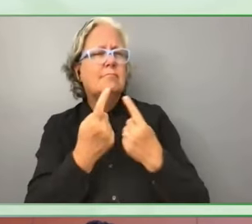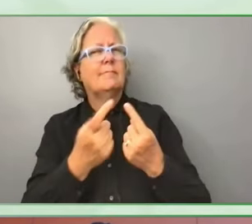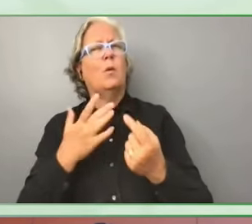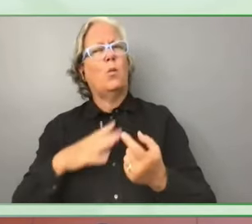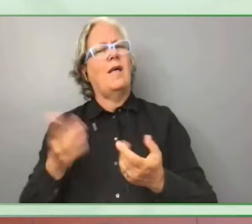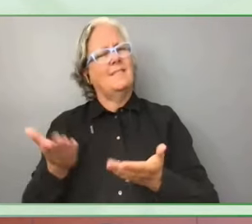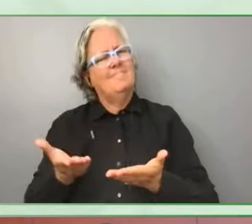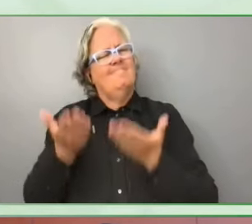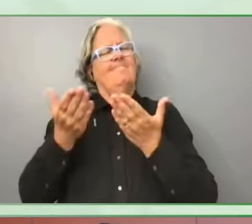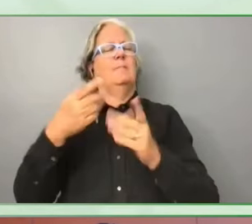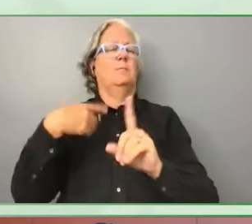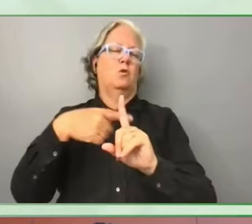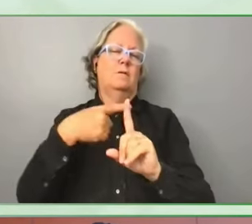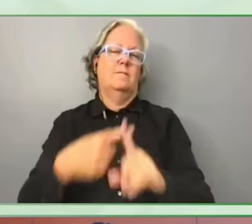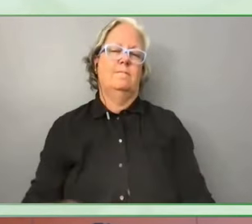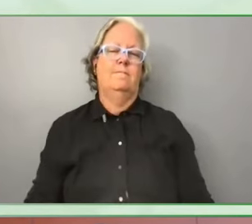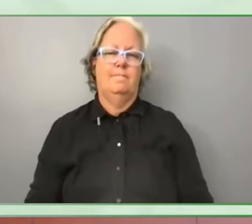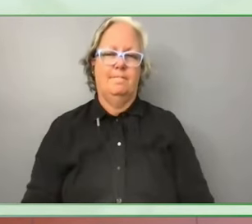slide, please.